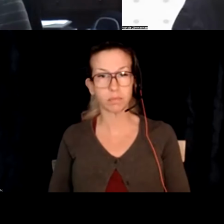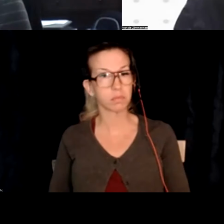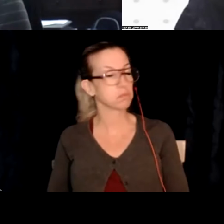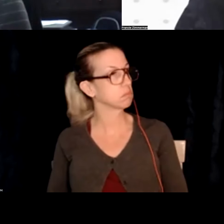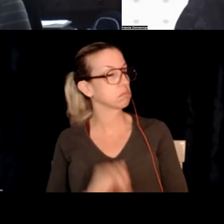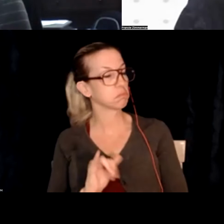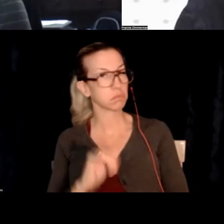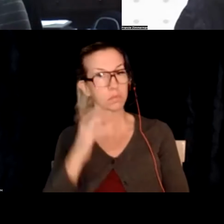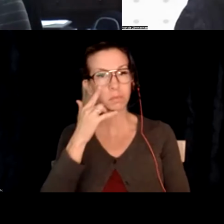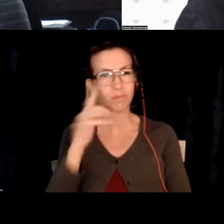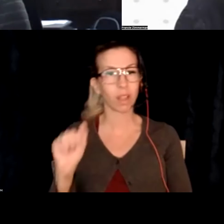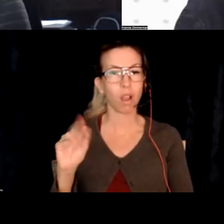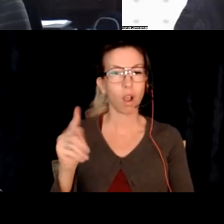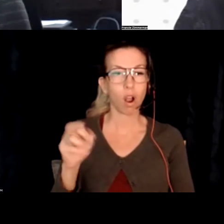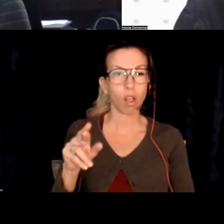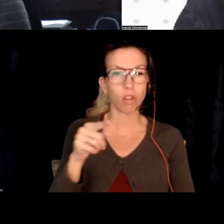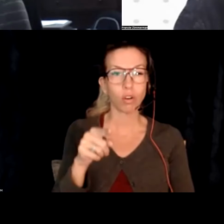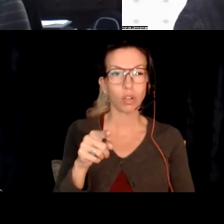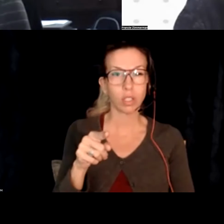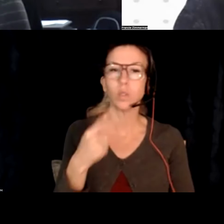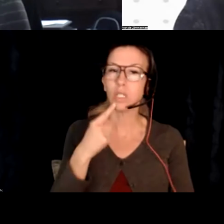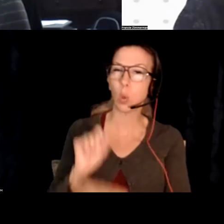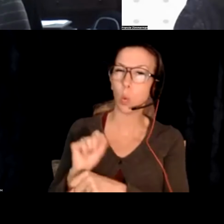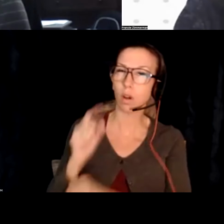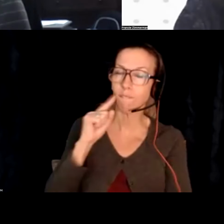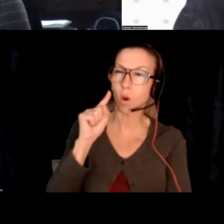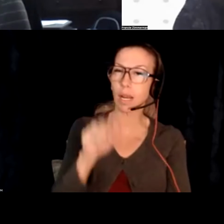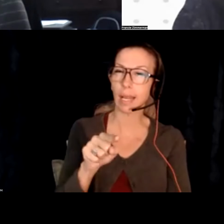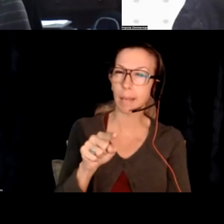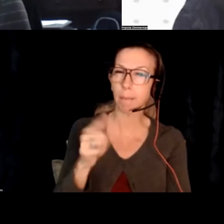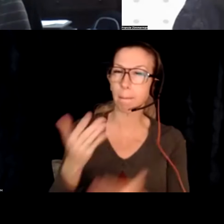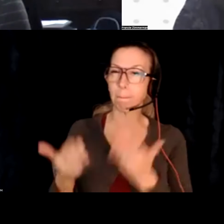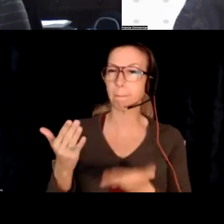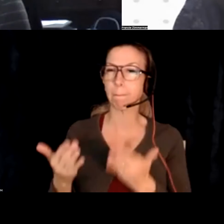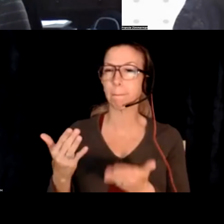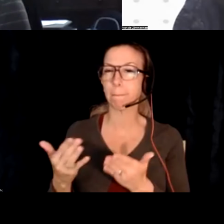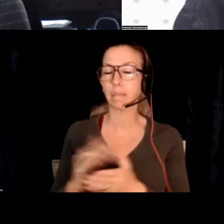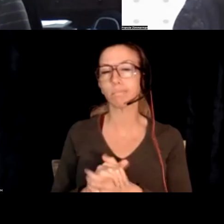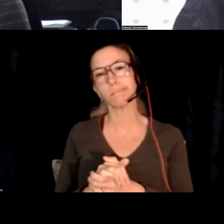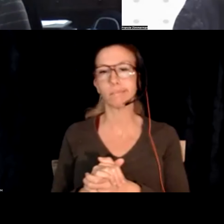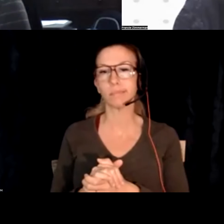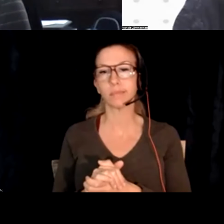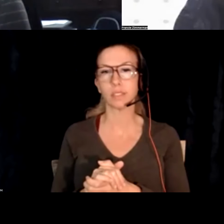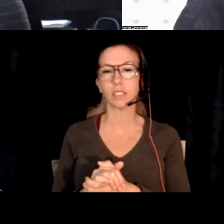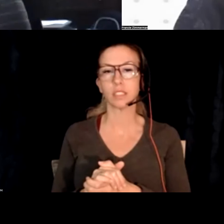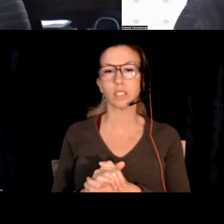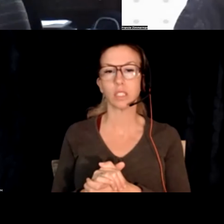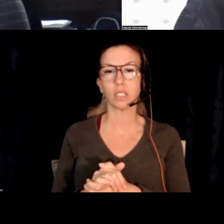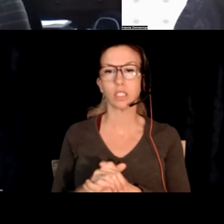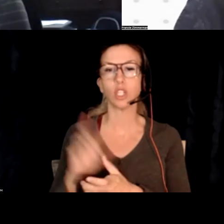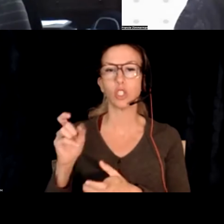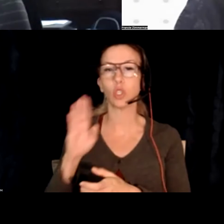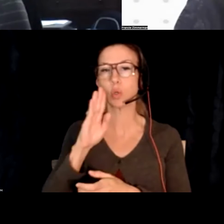And Arthur, he wrote back saying it's working for him. It might be, yeah, okay. It should go to Constant